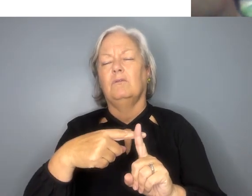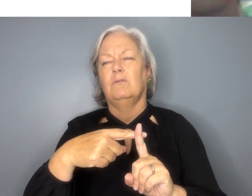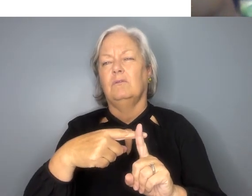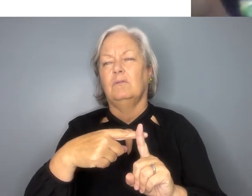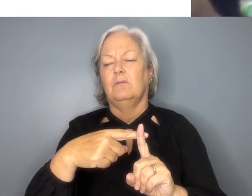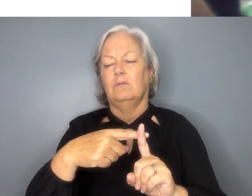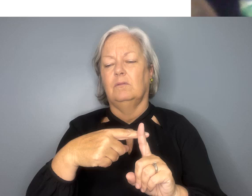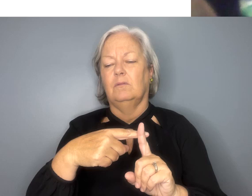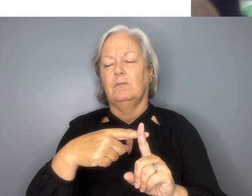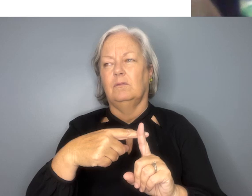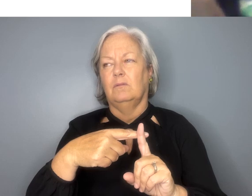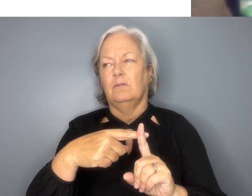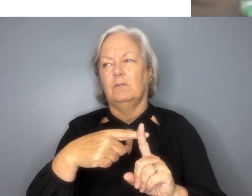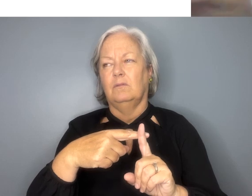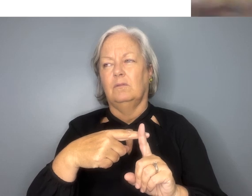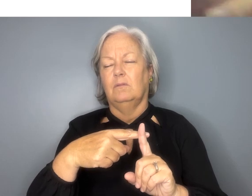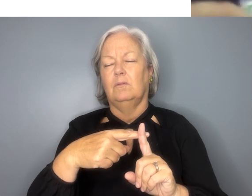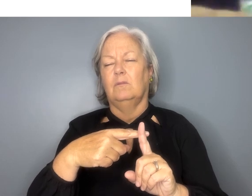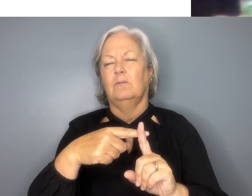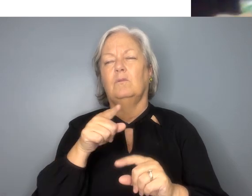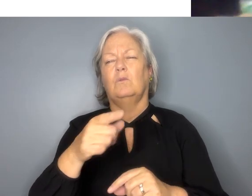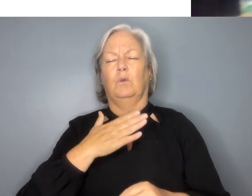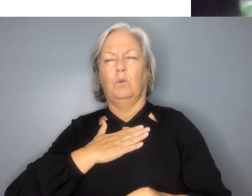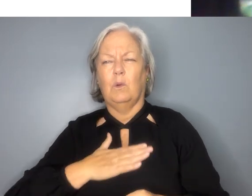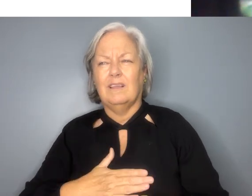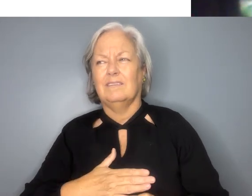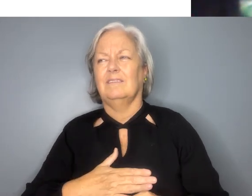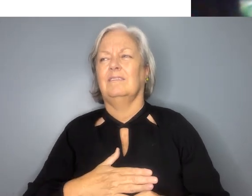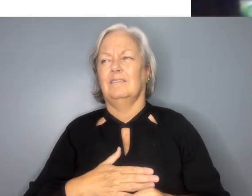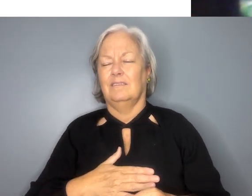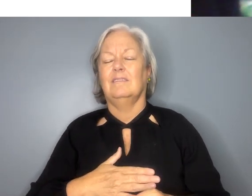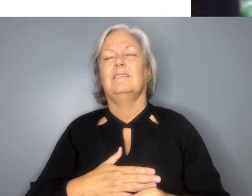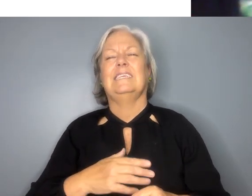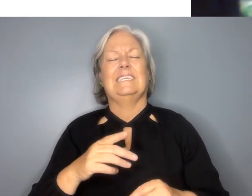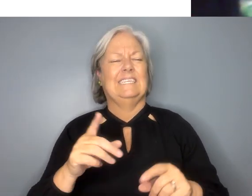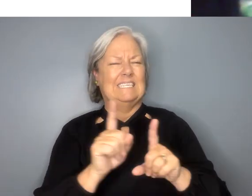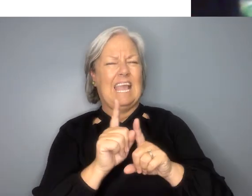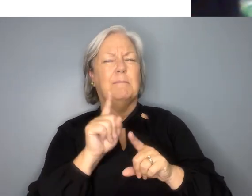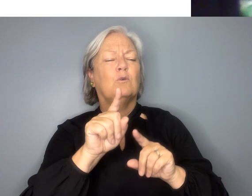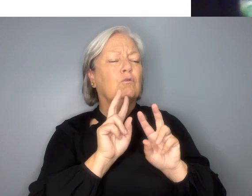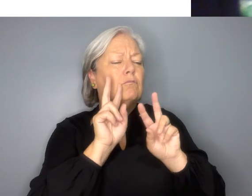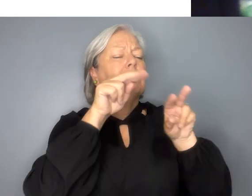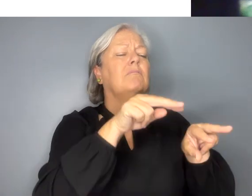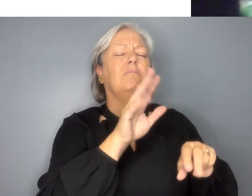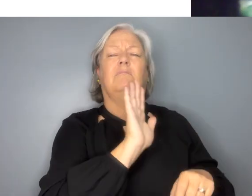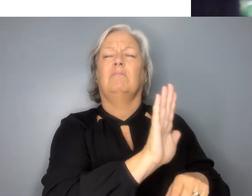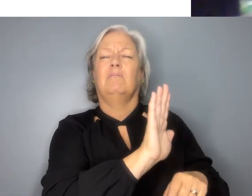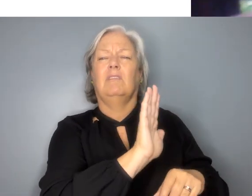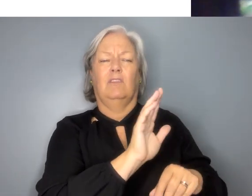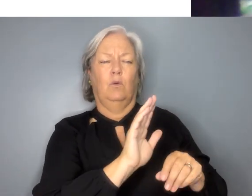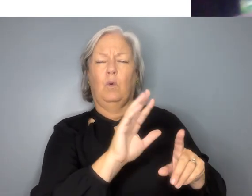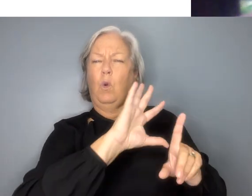fought to be recognized. In breaking down the experience of the monoculture in a way similar